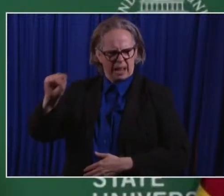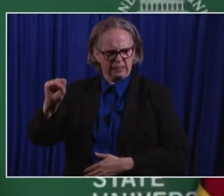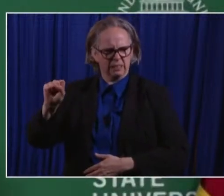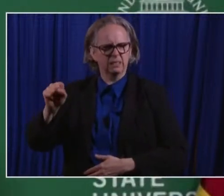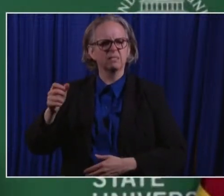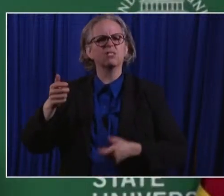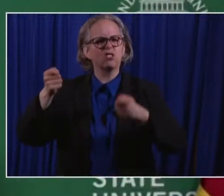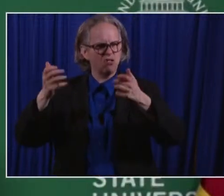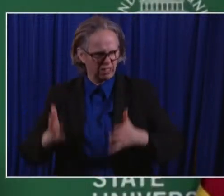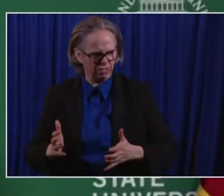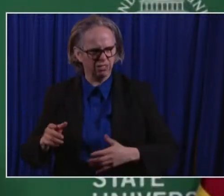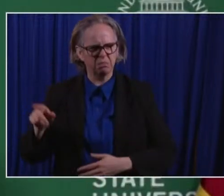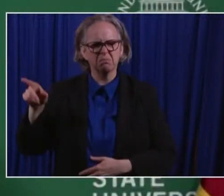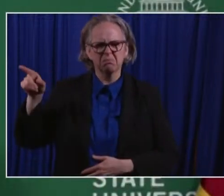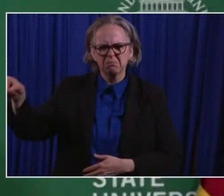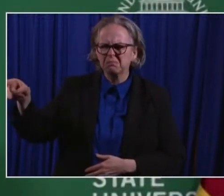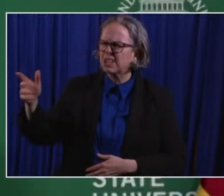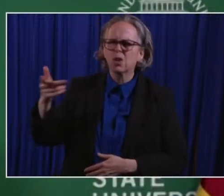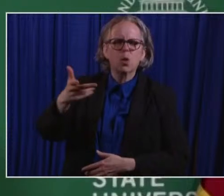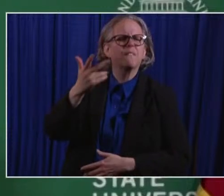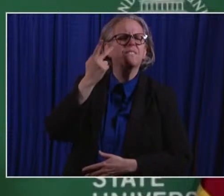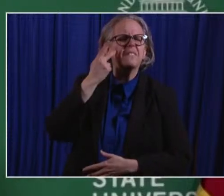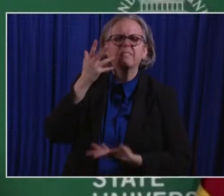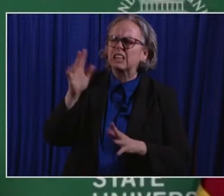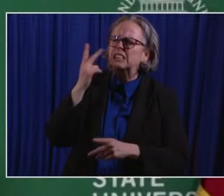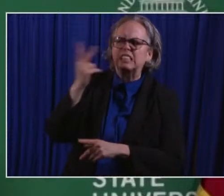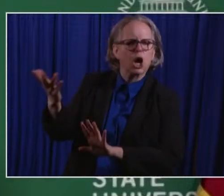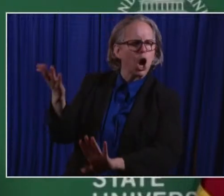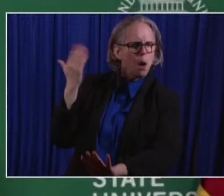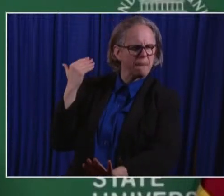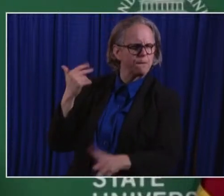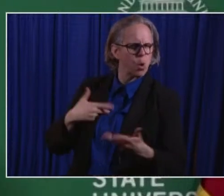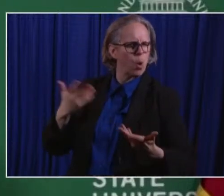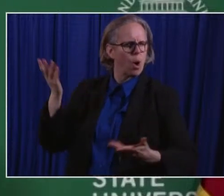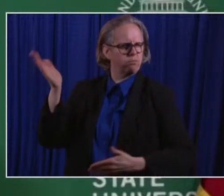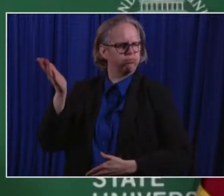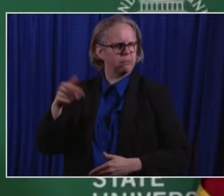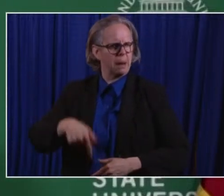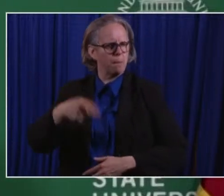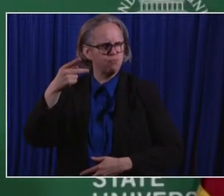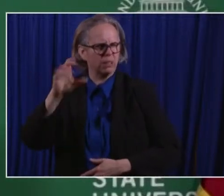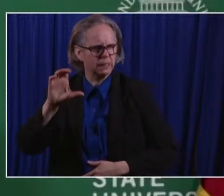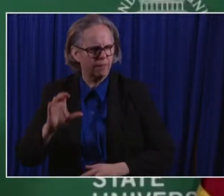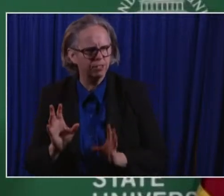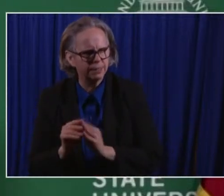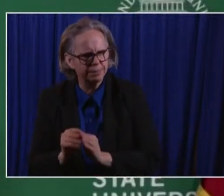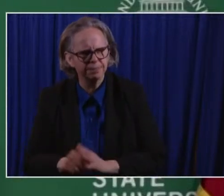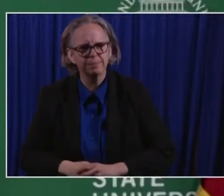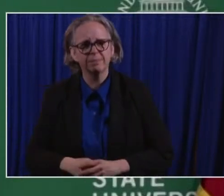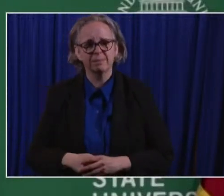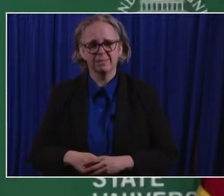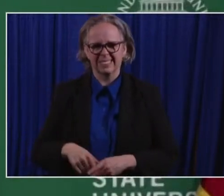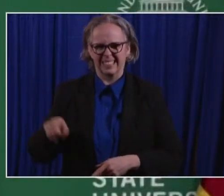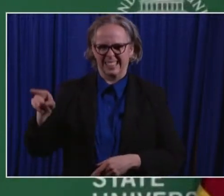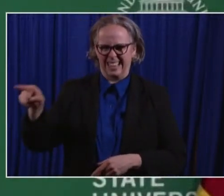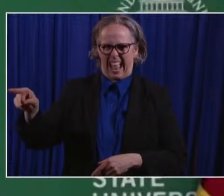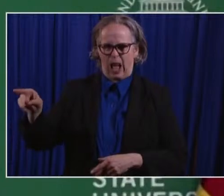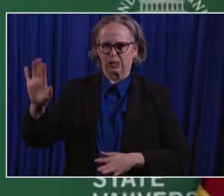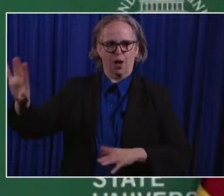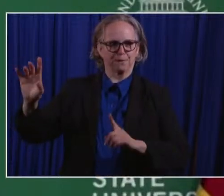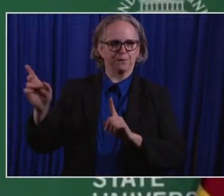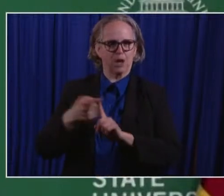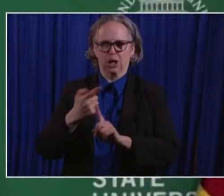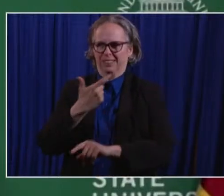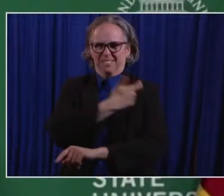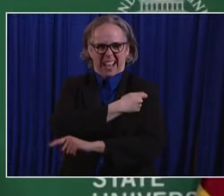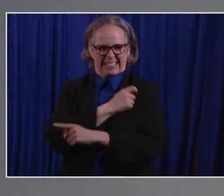Dr. Cunningham and hearing her. She even got her first dose of vaccine live on the air with us back in December.